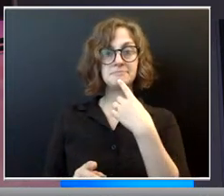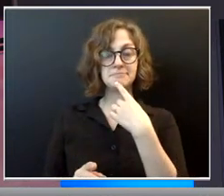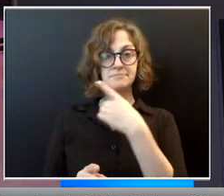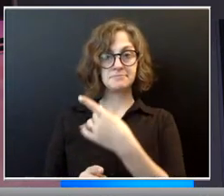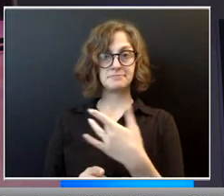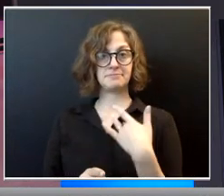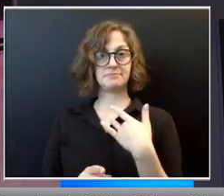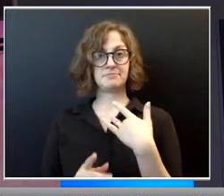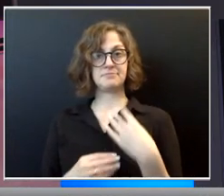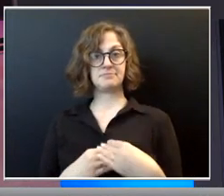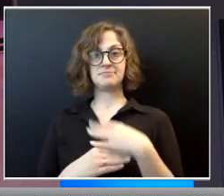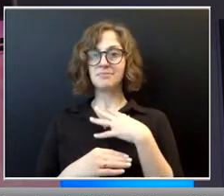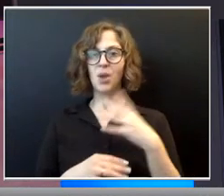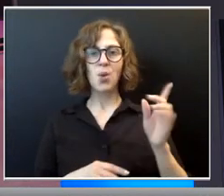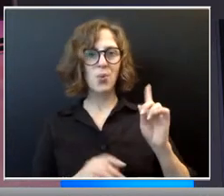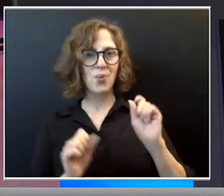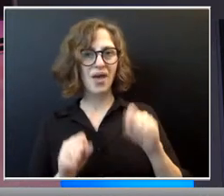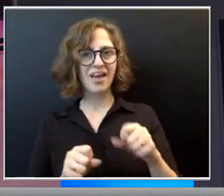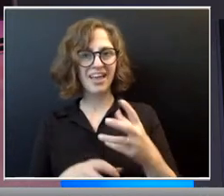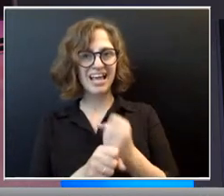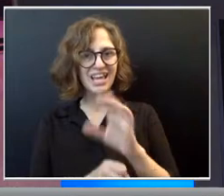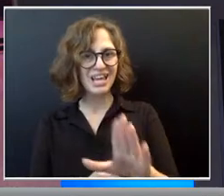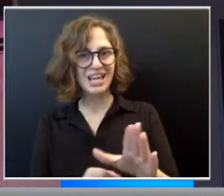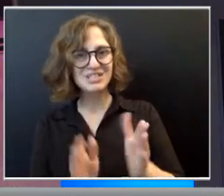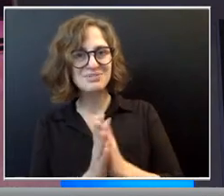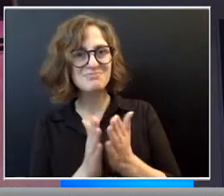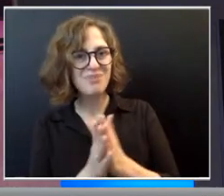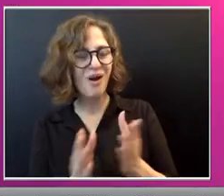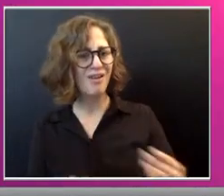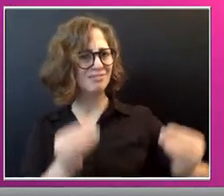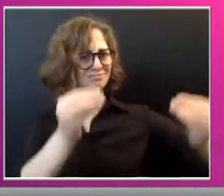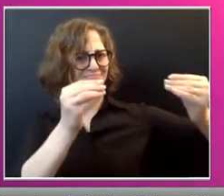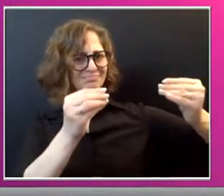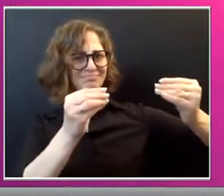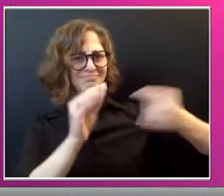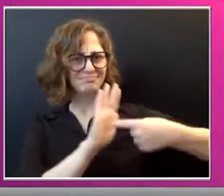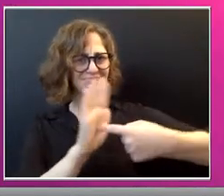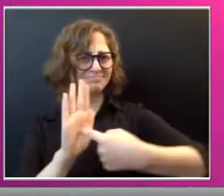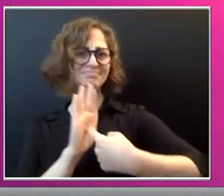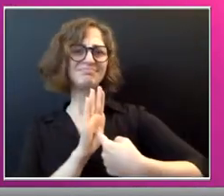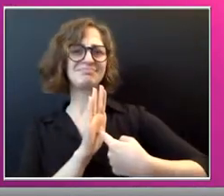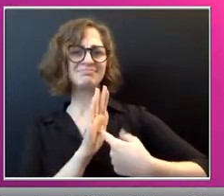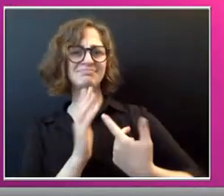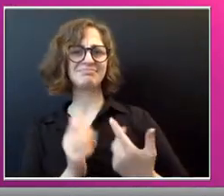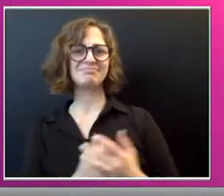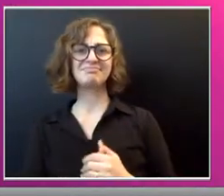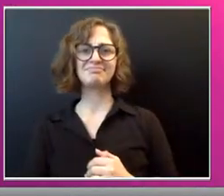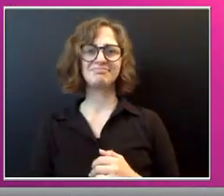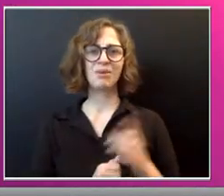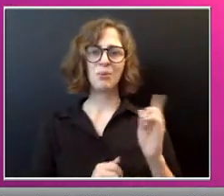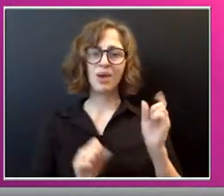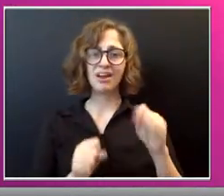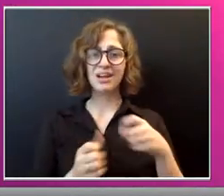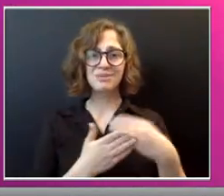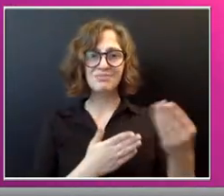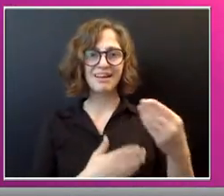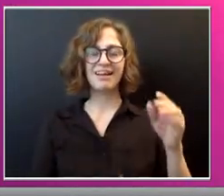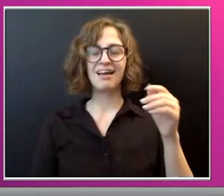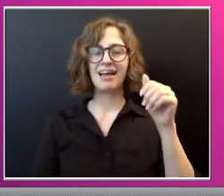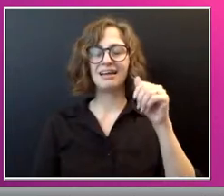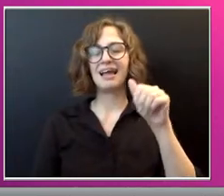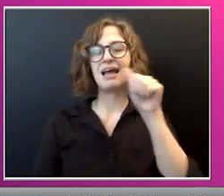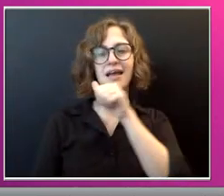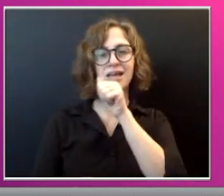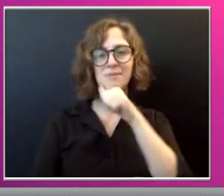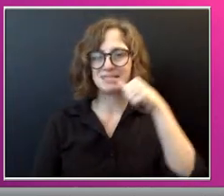he can get your book. Let's Amazon. Hold up the book so that people can see this. So where can you get that book? Amazon. Mm-hmm. And